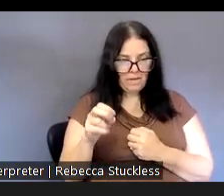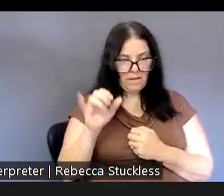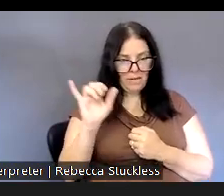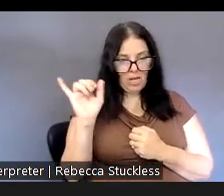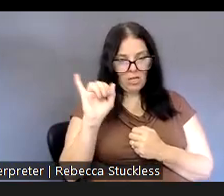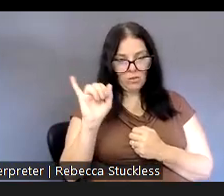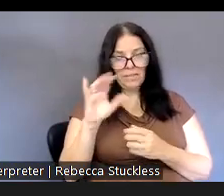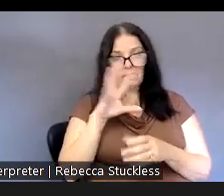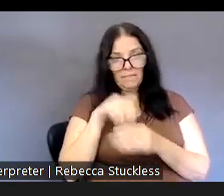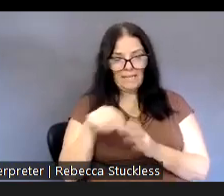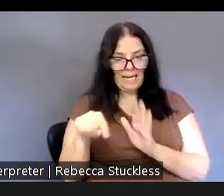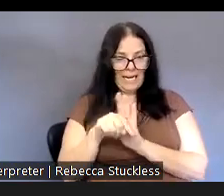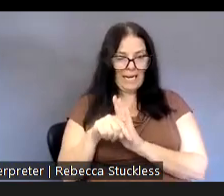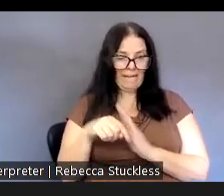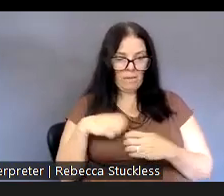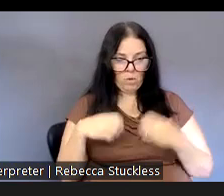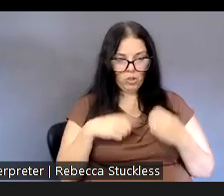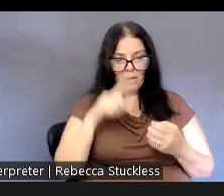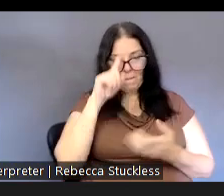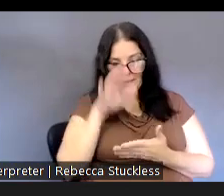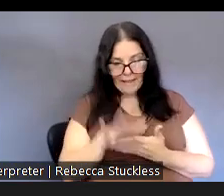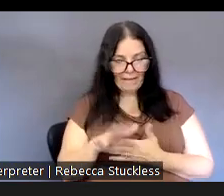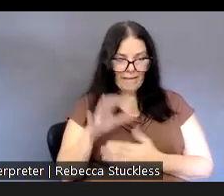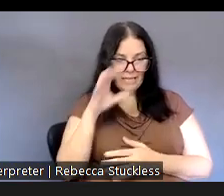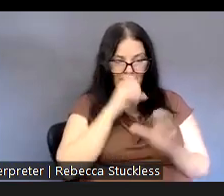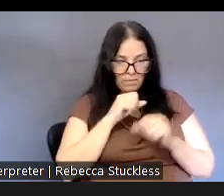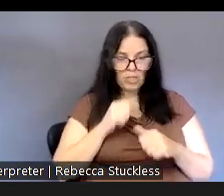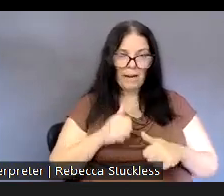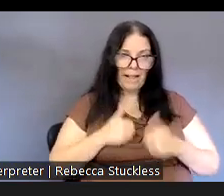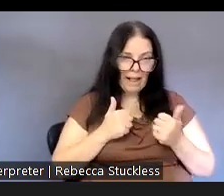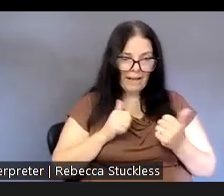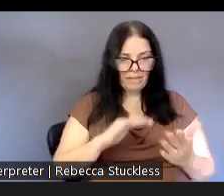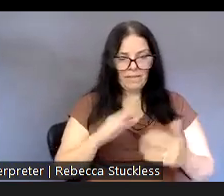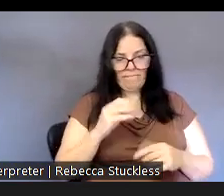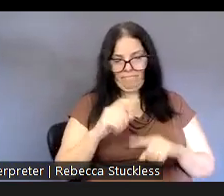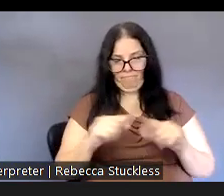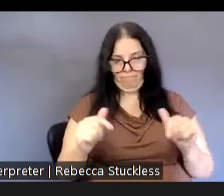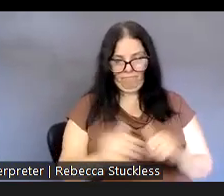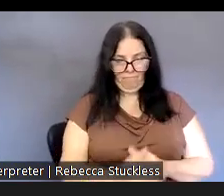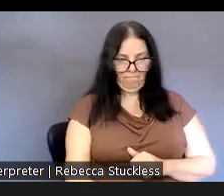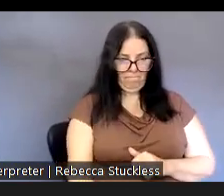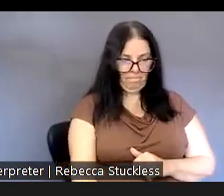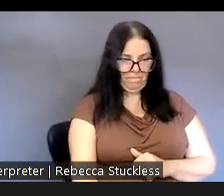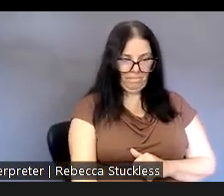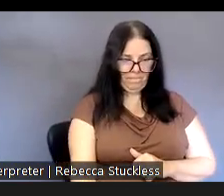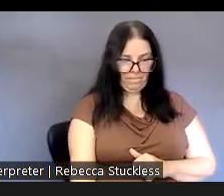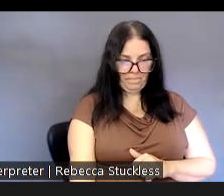emotionality, beliefs and assumptions, lifestyle factors, and so on.